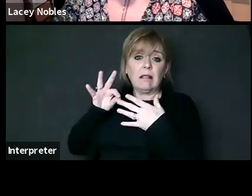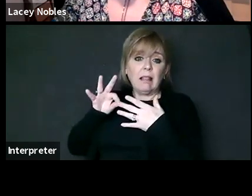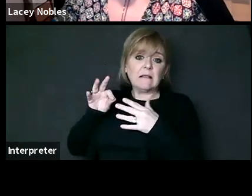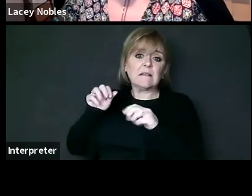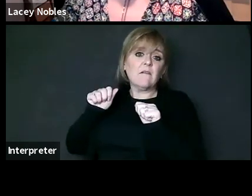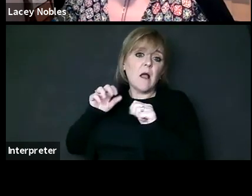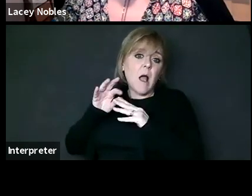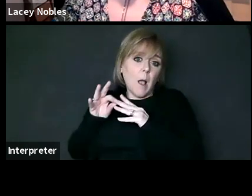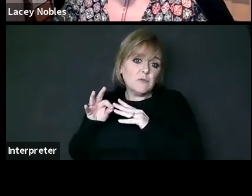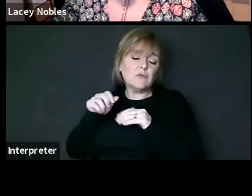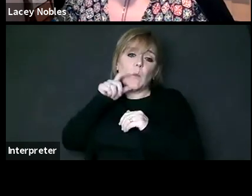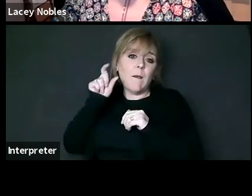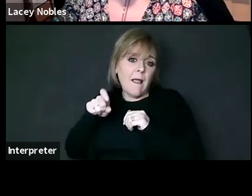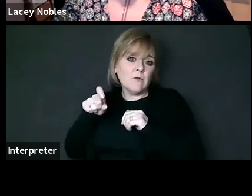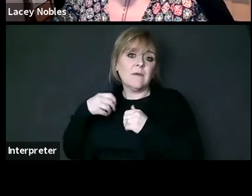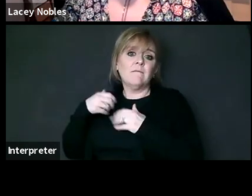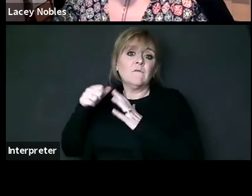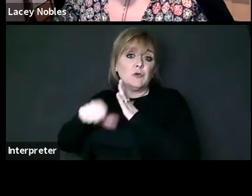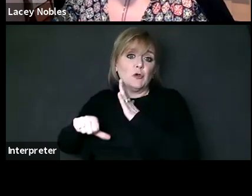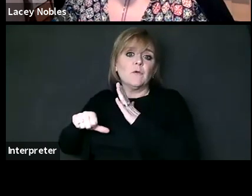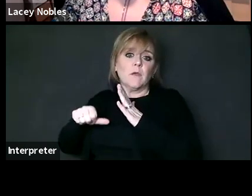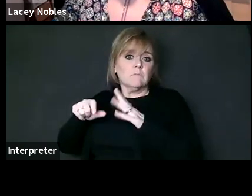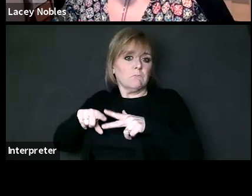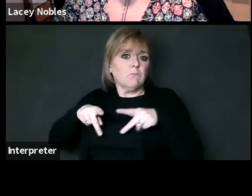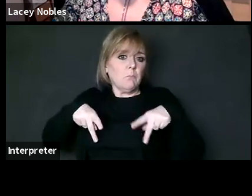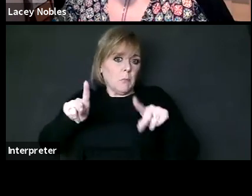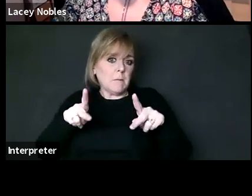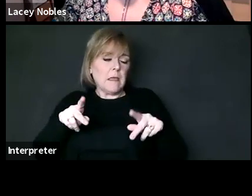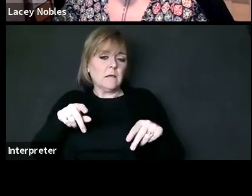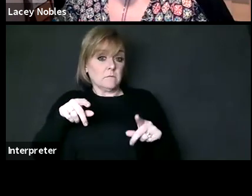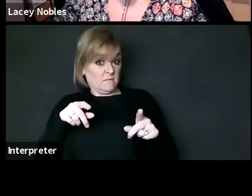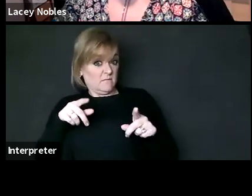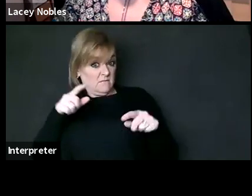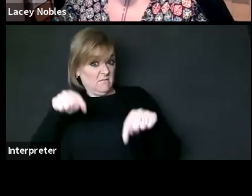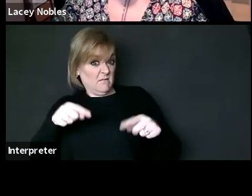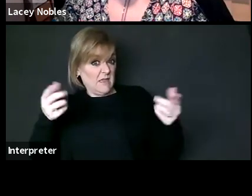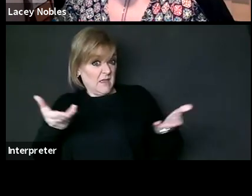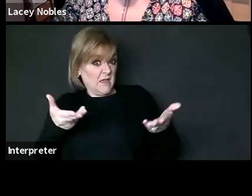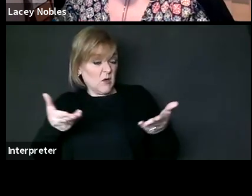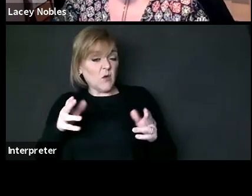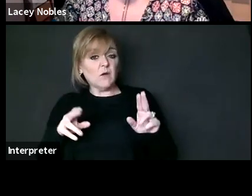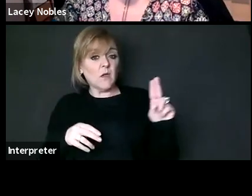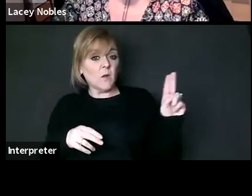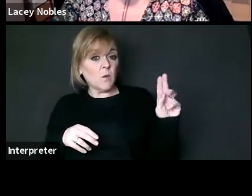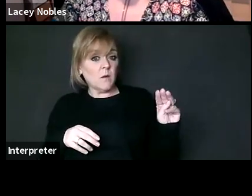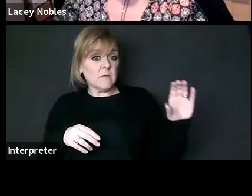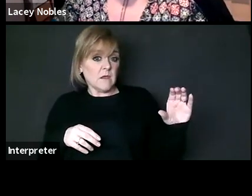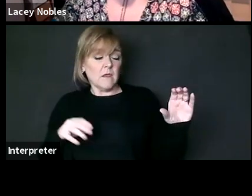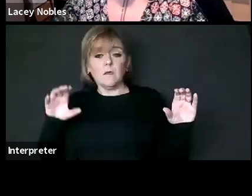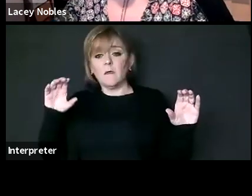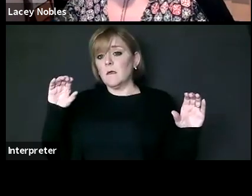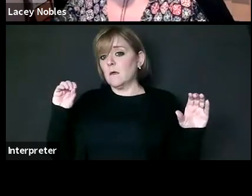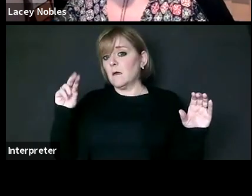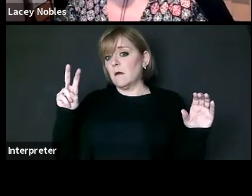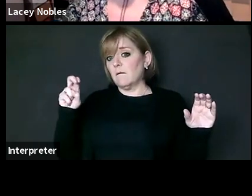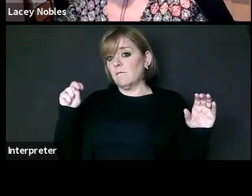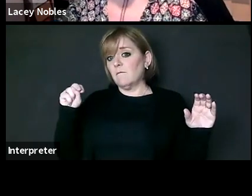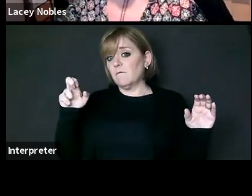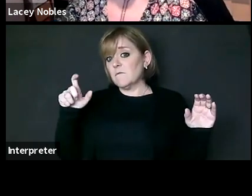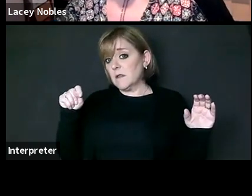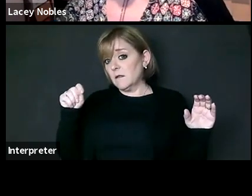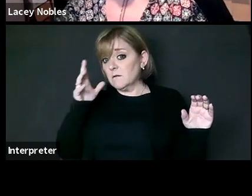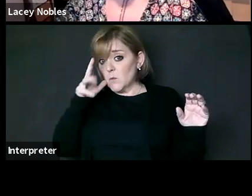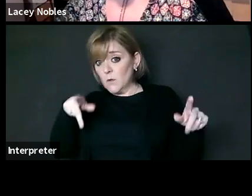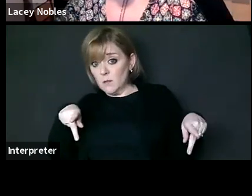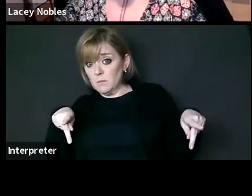Do we see that also taking place at Covenant and UMC, because they also had cut back on those elective